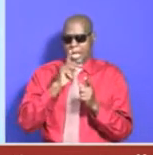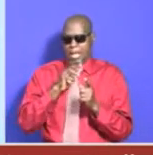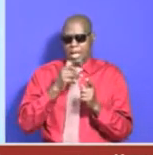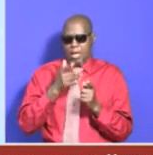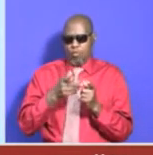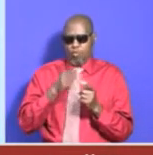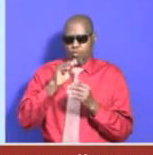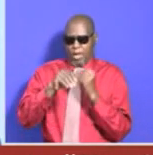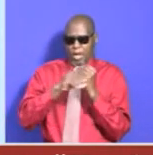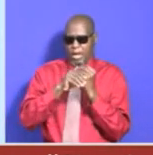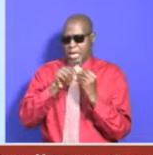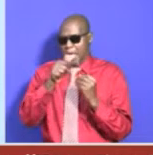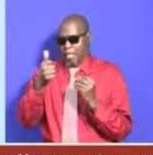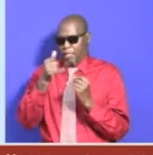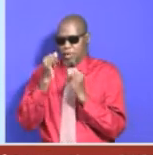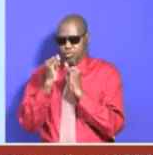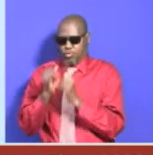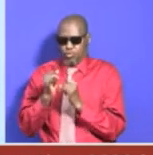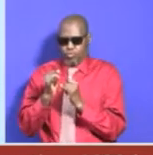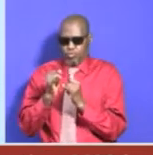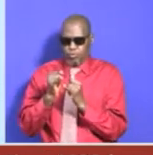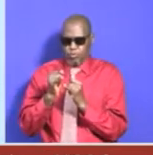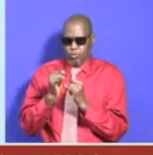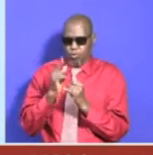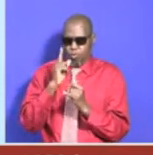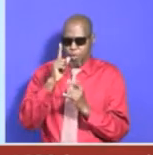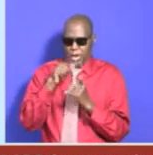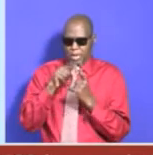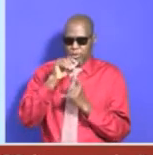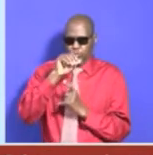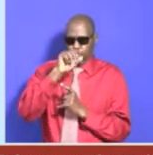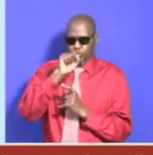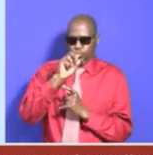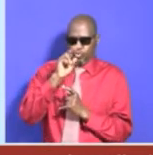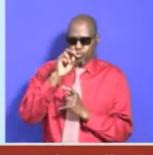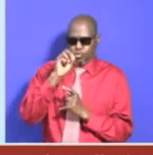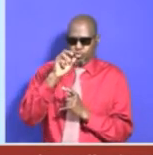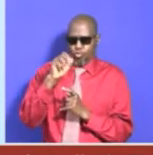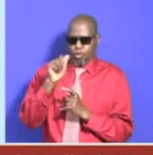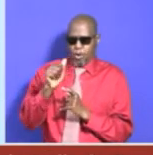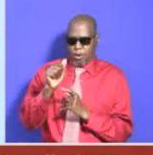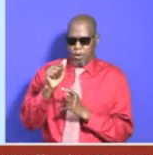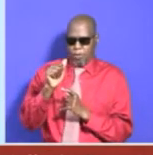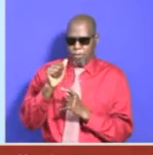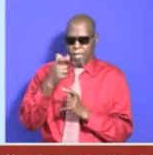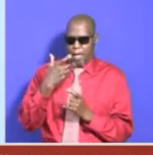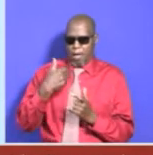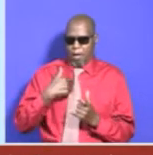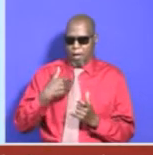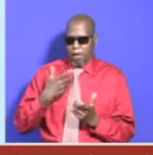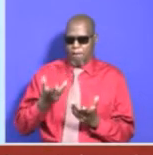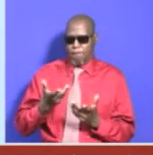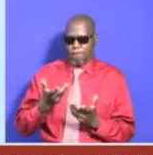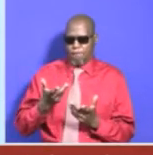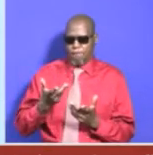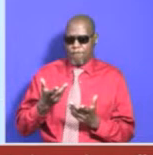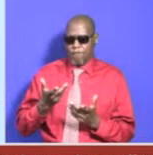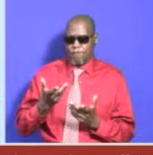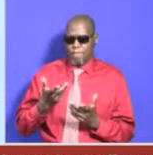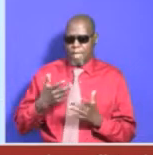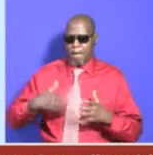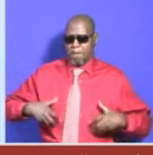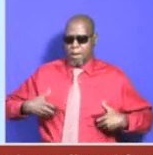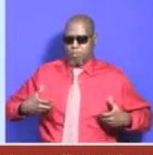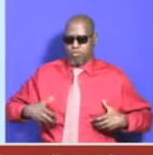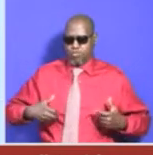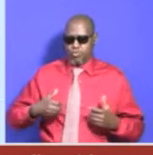new attraction. One of them is Suswa, where we have the Baboon Parliament, and also the